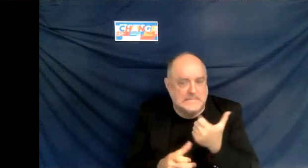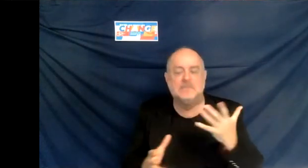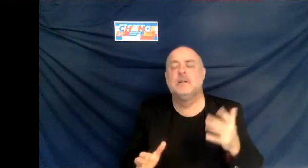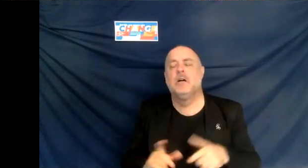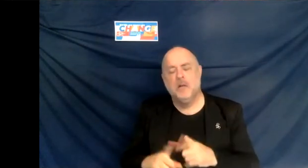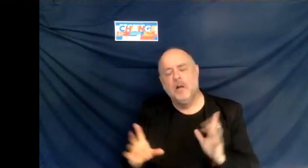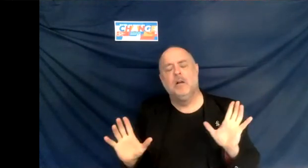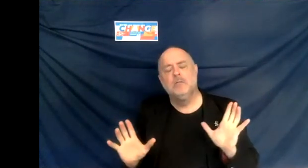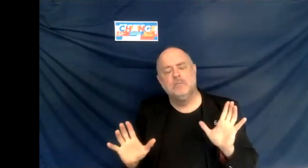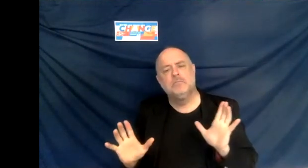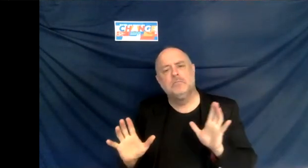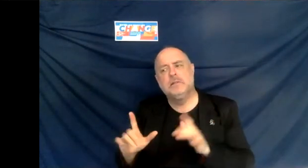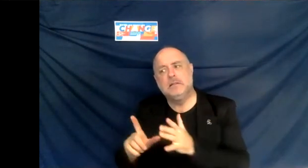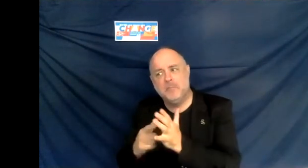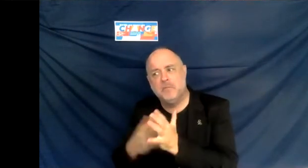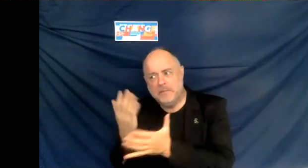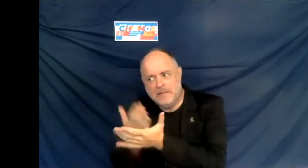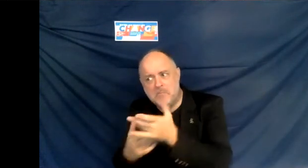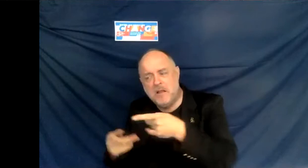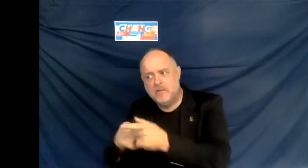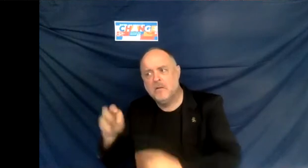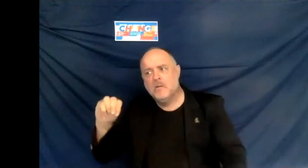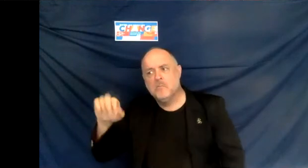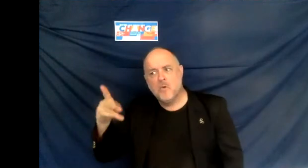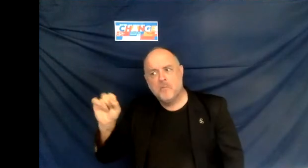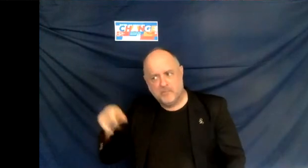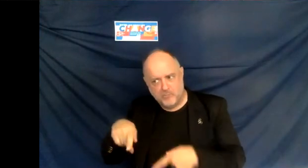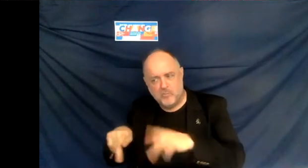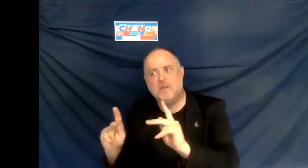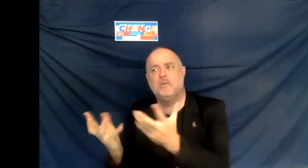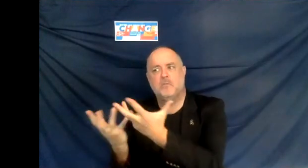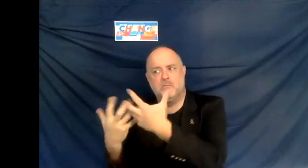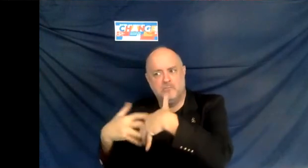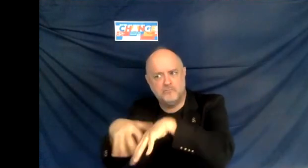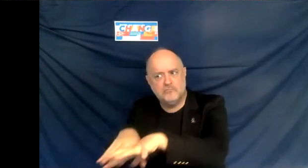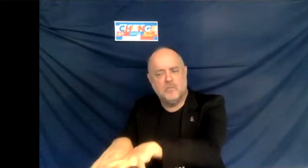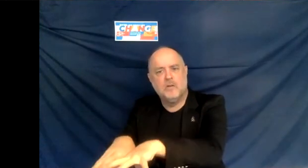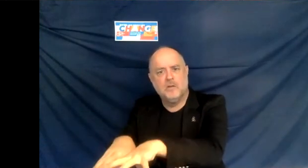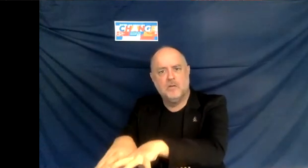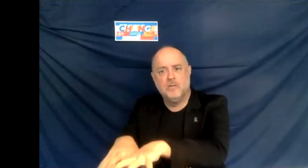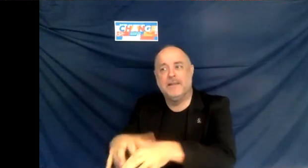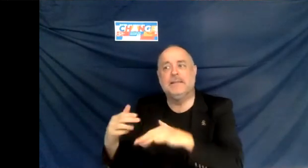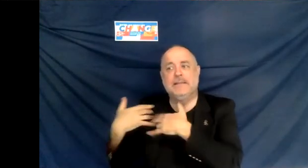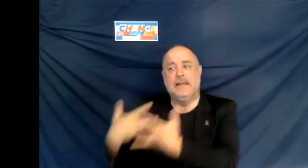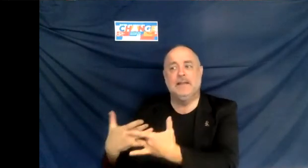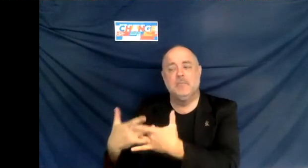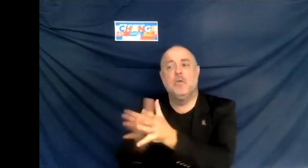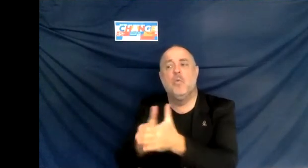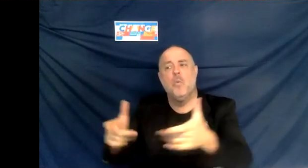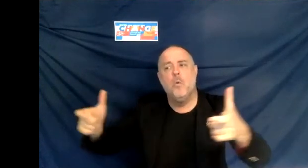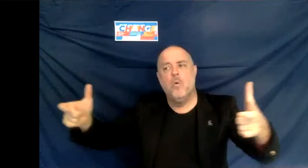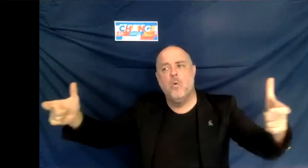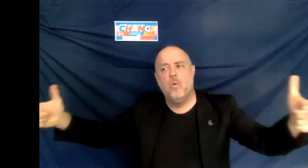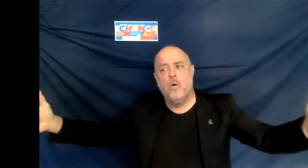places where mopeds are allowed to mix. Again, those are going to be predominantly very wide spaces to, again, allow